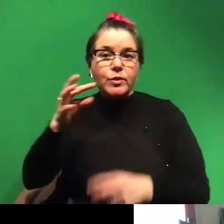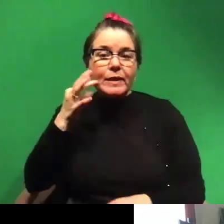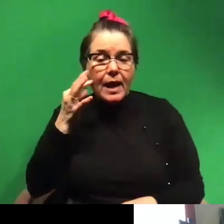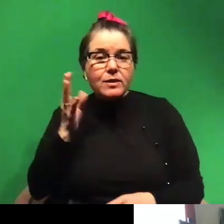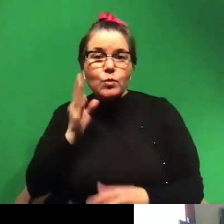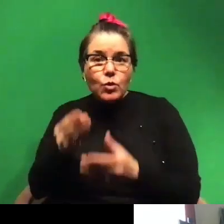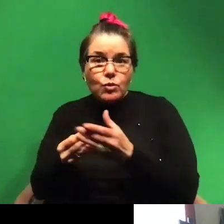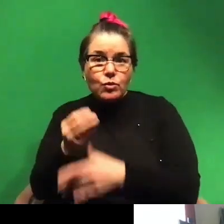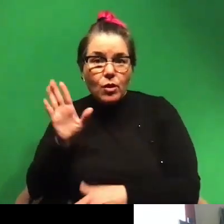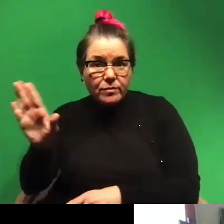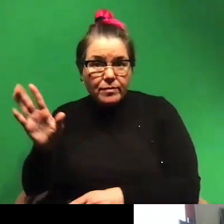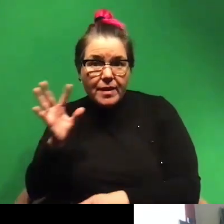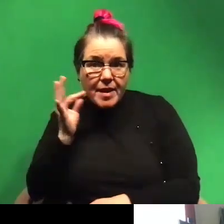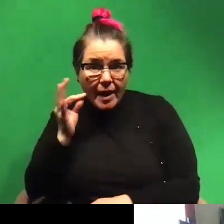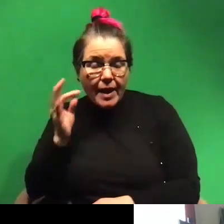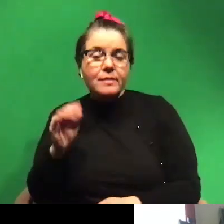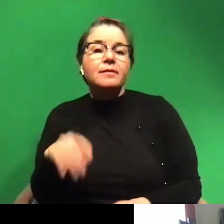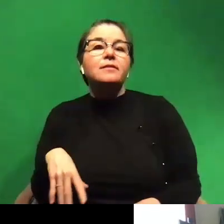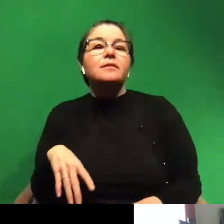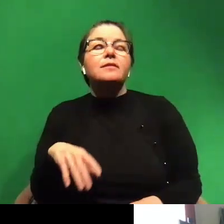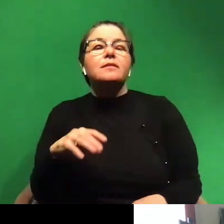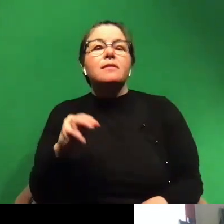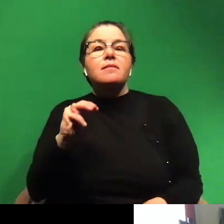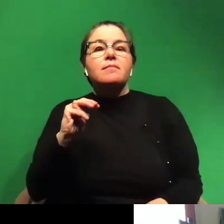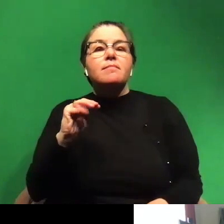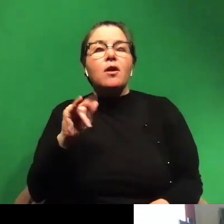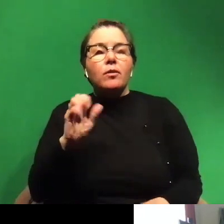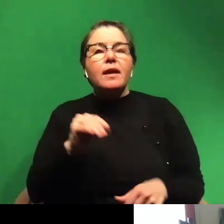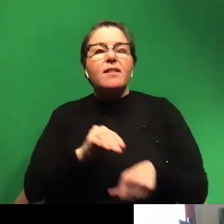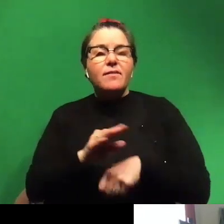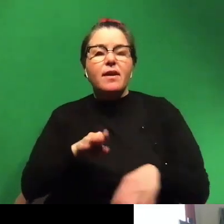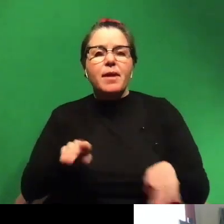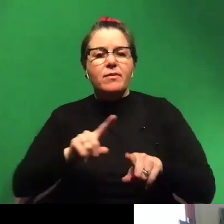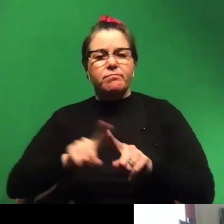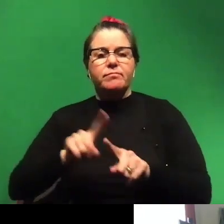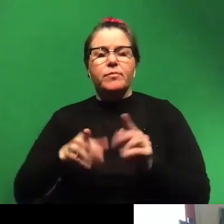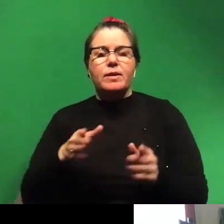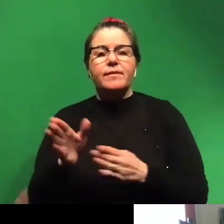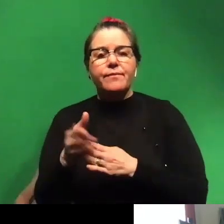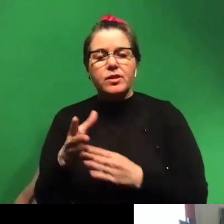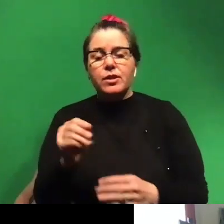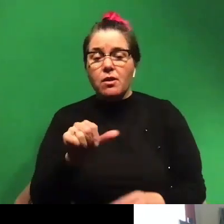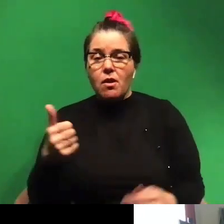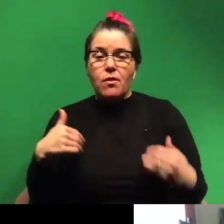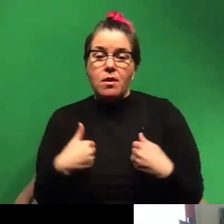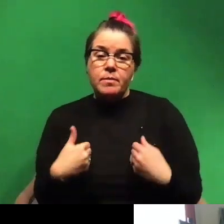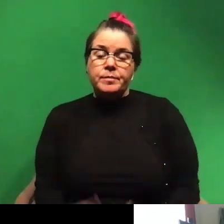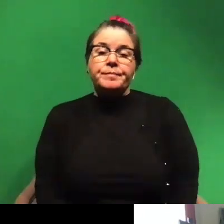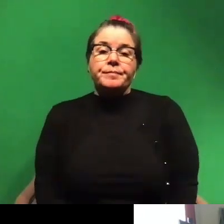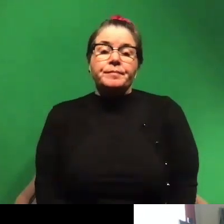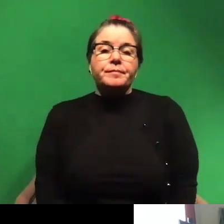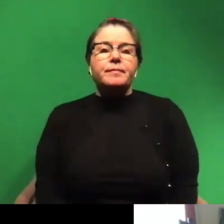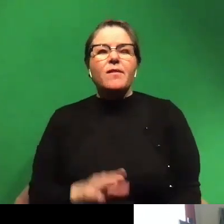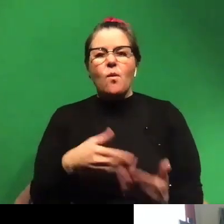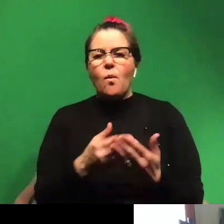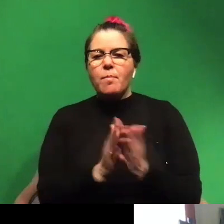that organism. So microbes can affect behavior in many different ways, in fish and in other animals. There's a whole book on